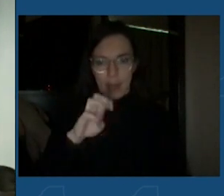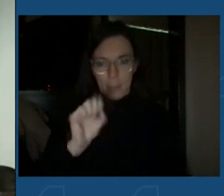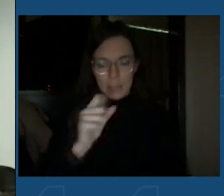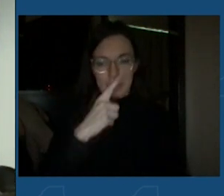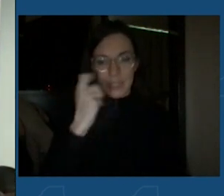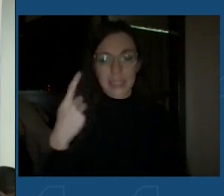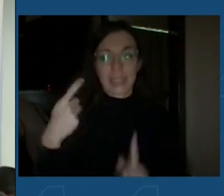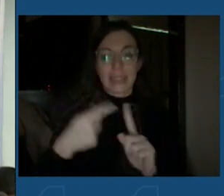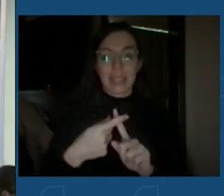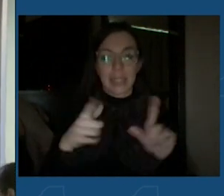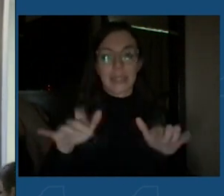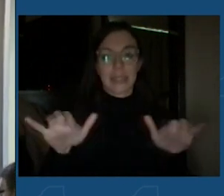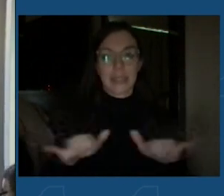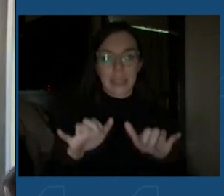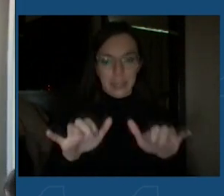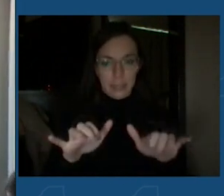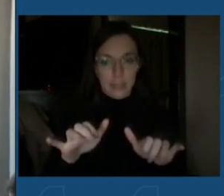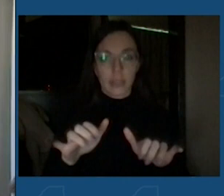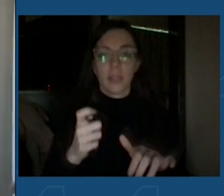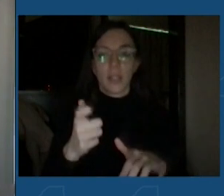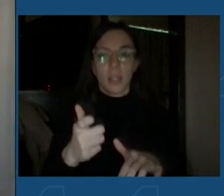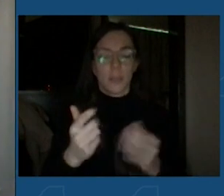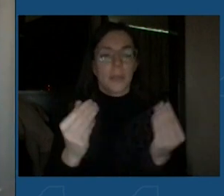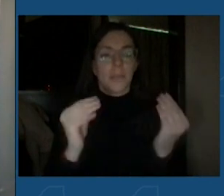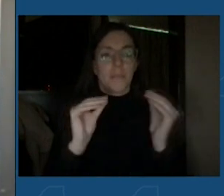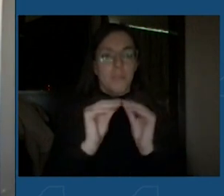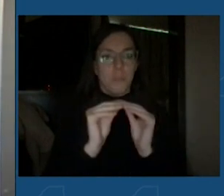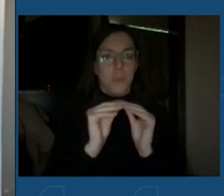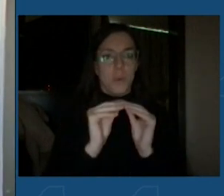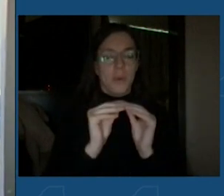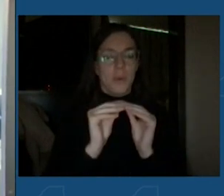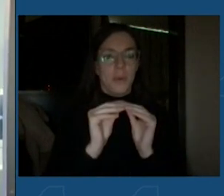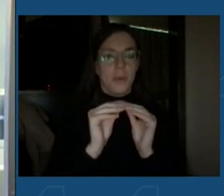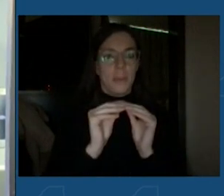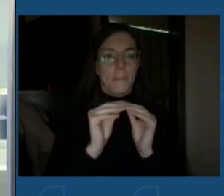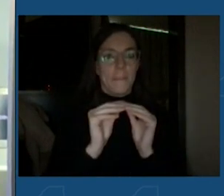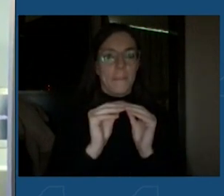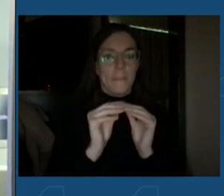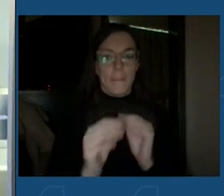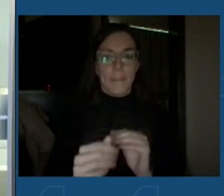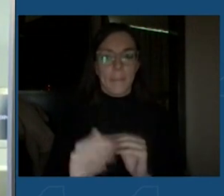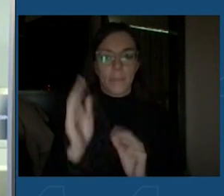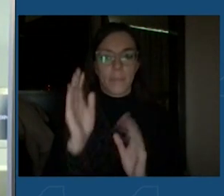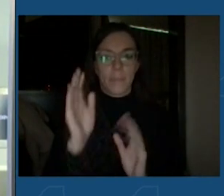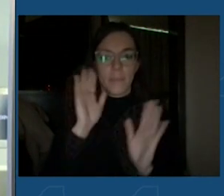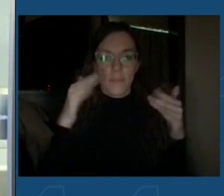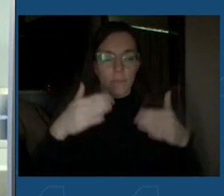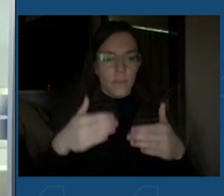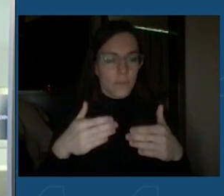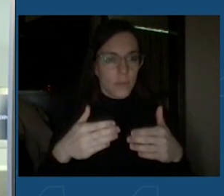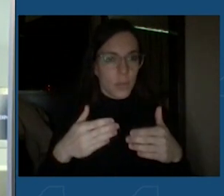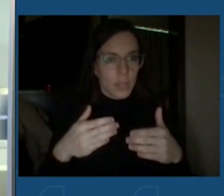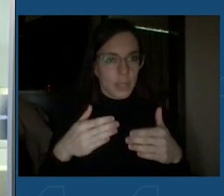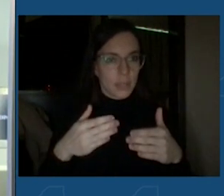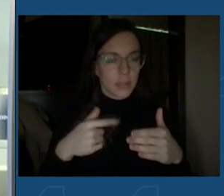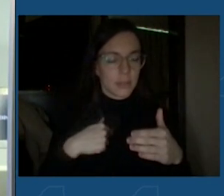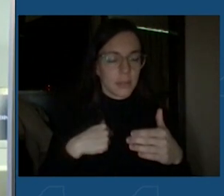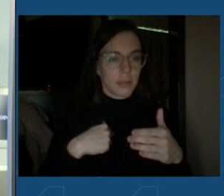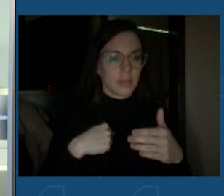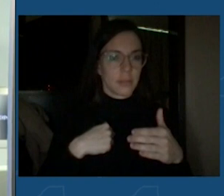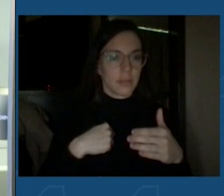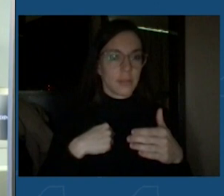I think Mayor Adams was a little more focused than I had supported my brother's college roommate, Ray McGuire.